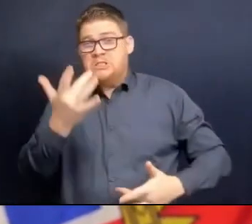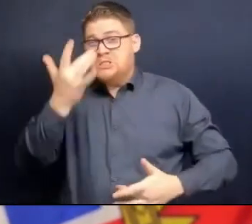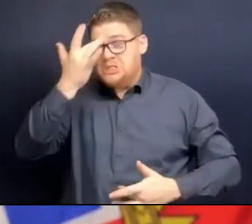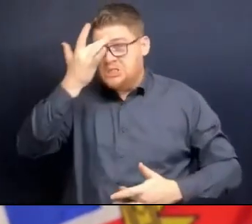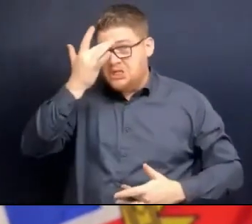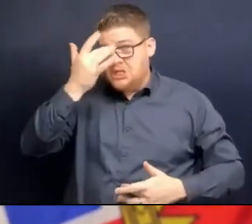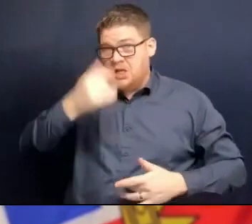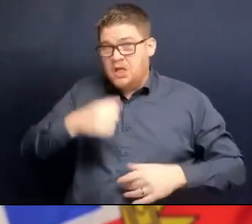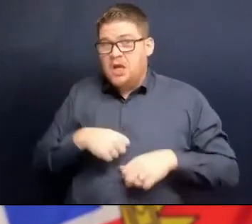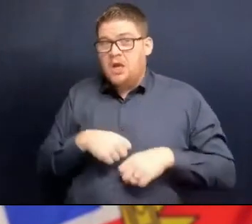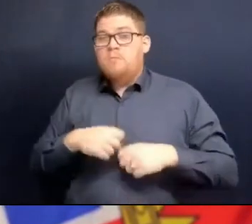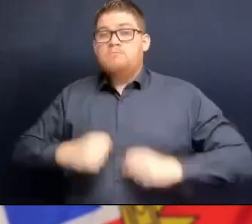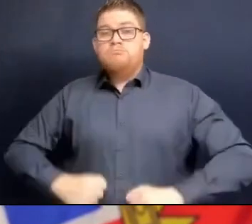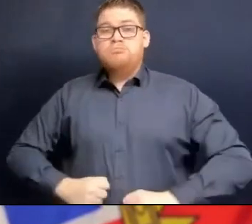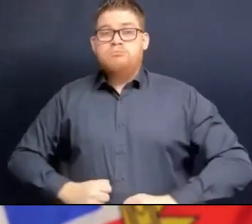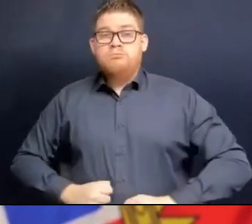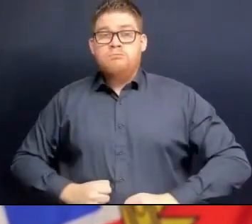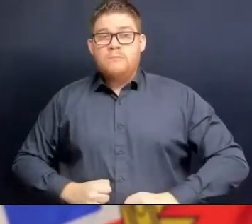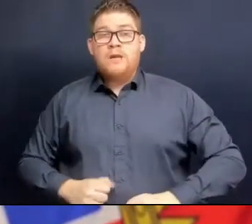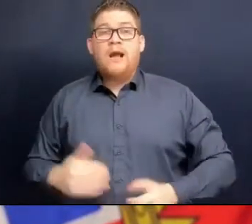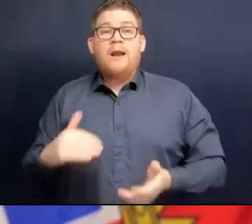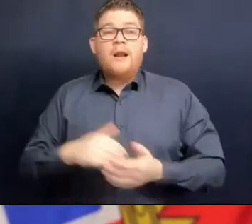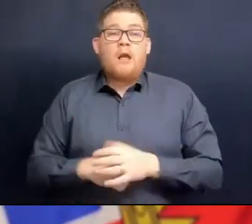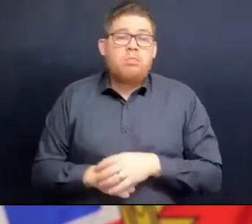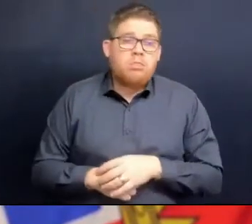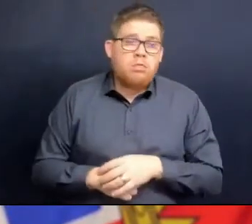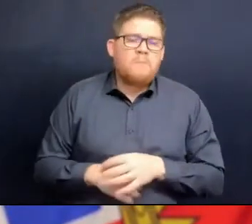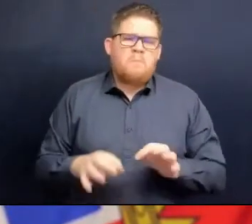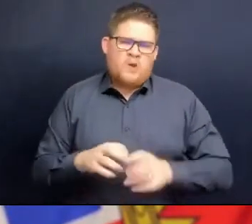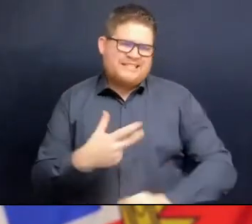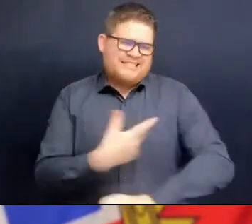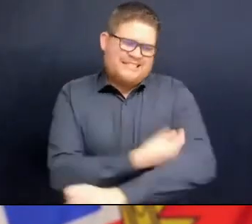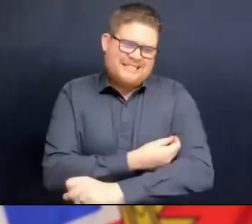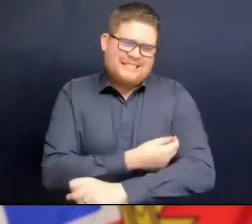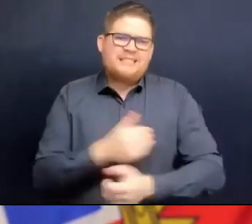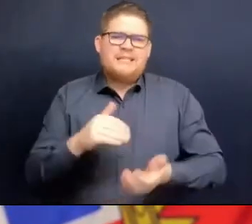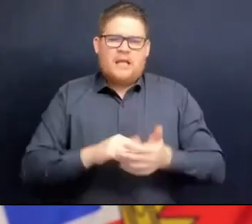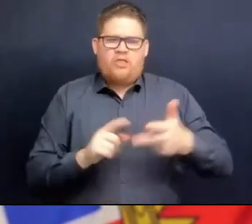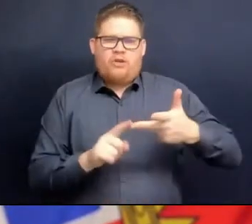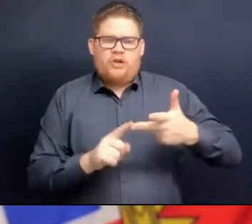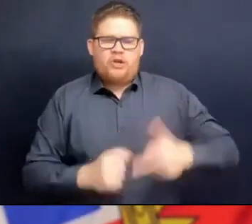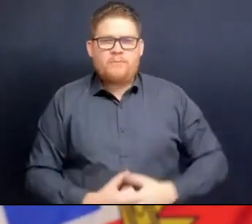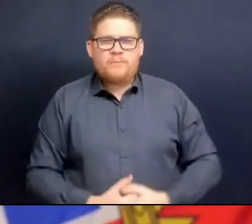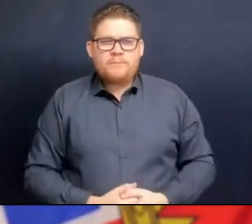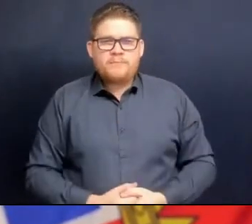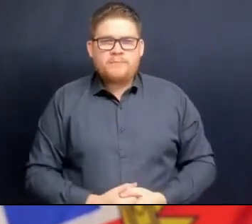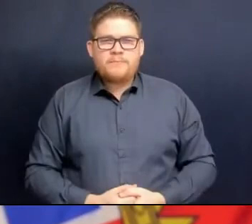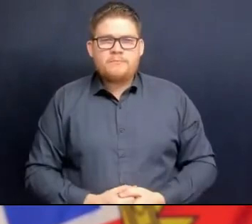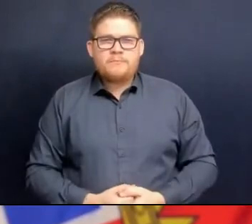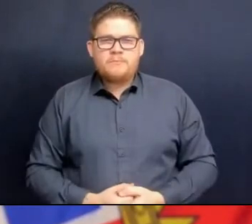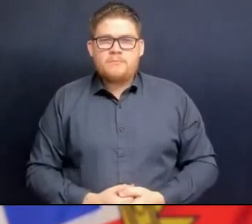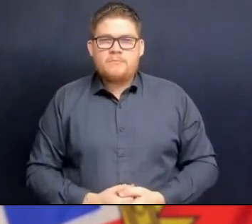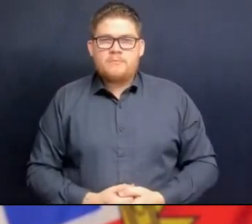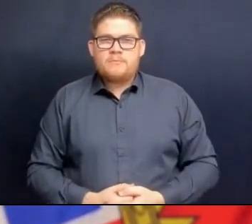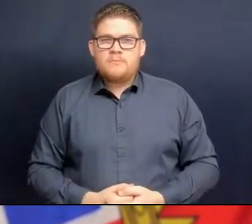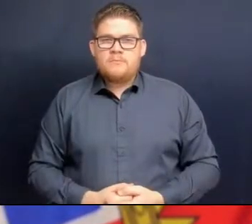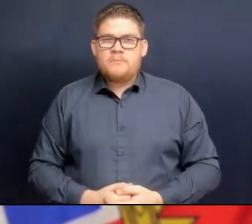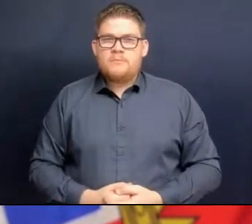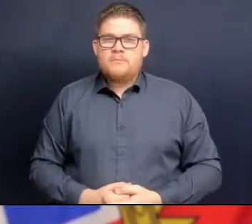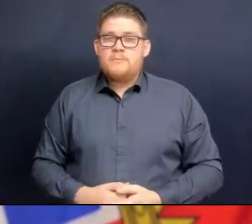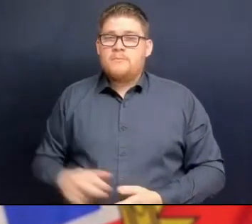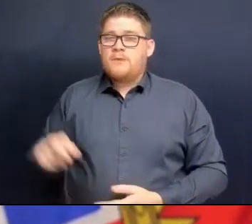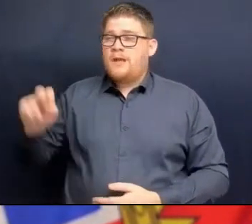long lasting, so getting that booster is important. And it's a challenging thing to know. As I mentioned, the advice from